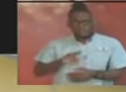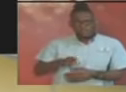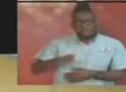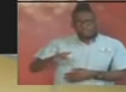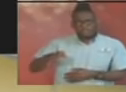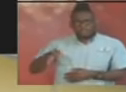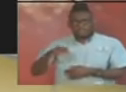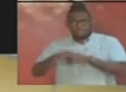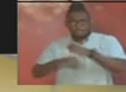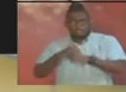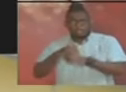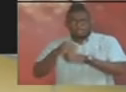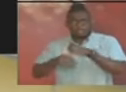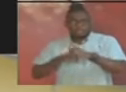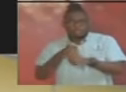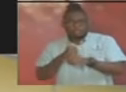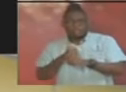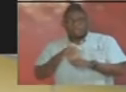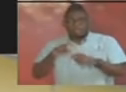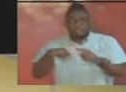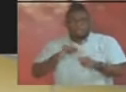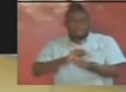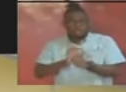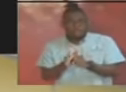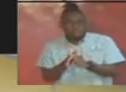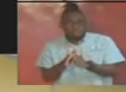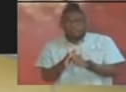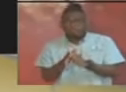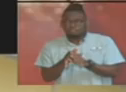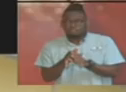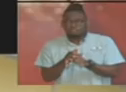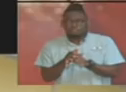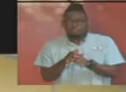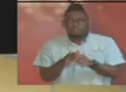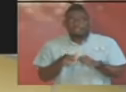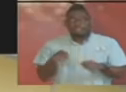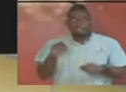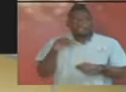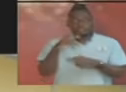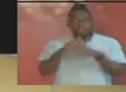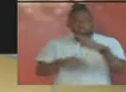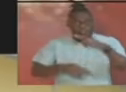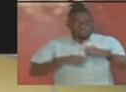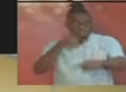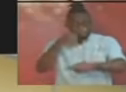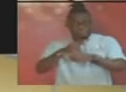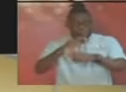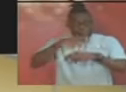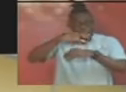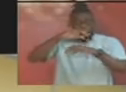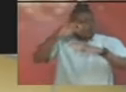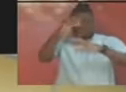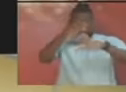the regional aspect, if we do have it in the region, and what those levels are looking